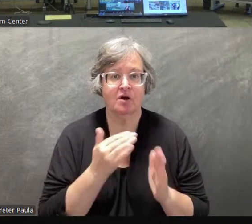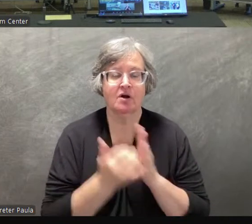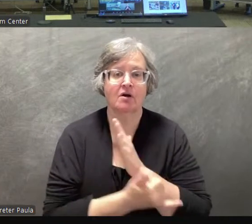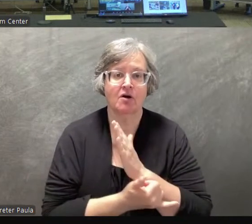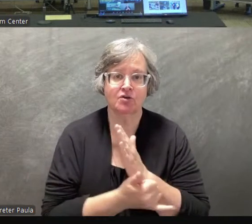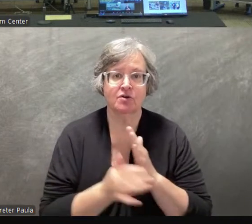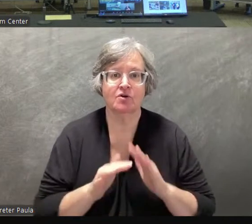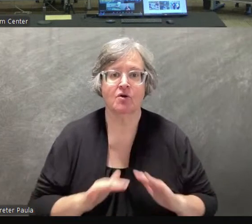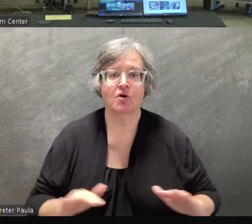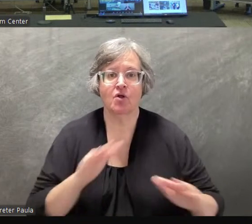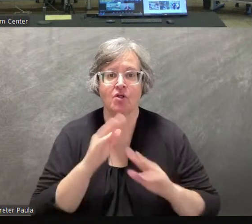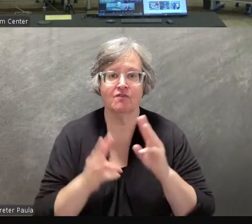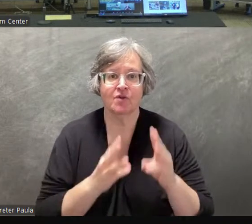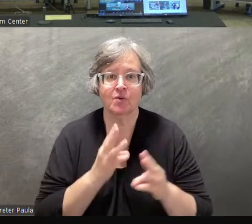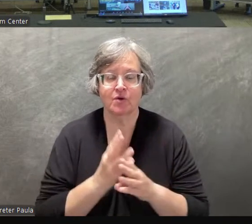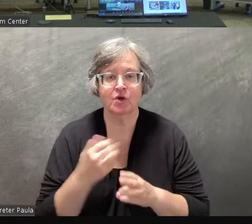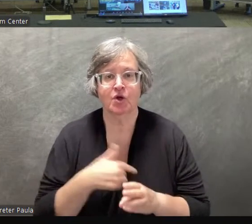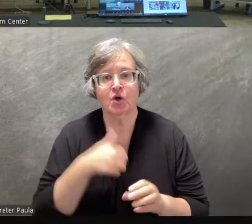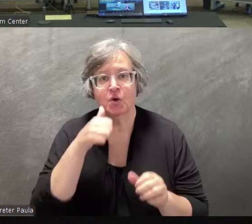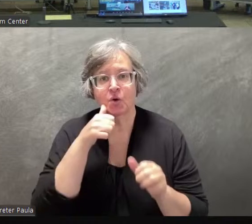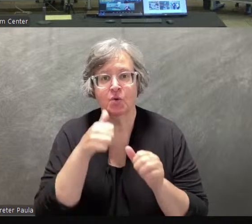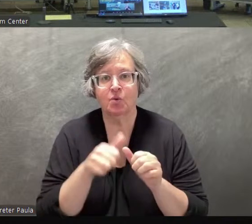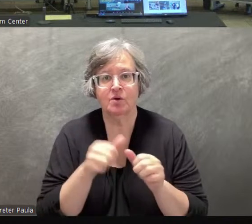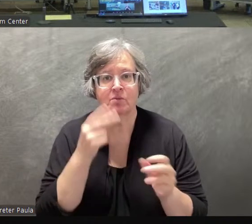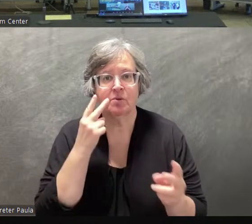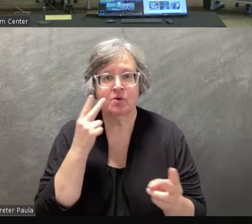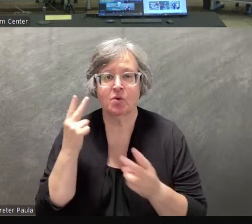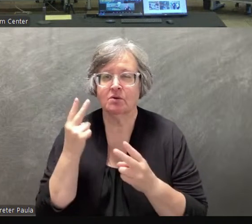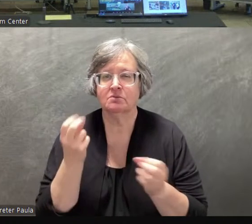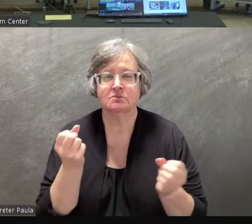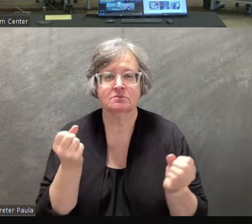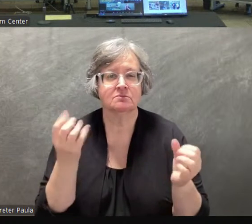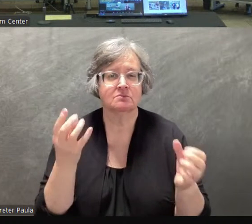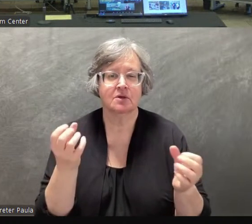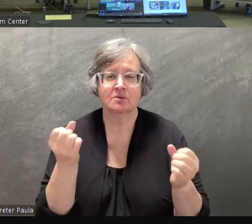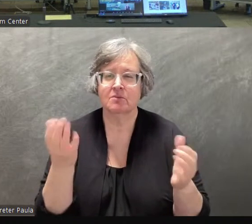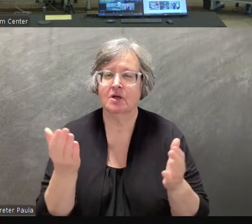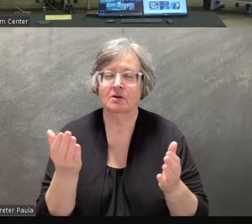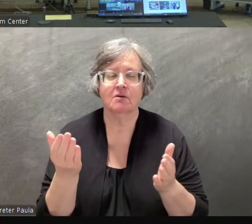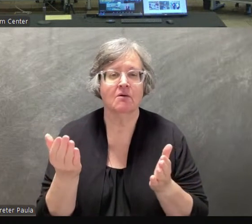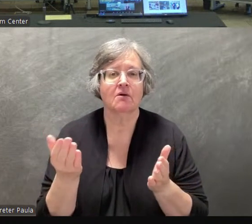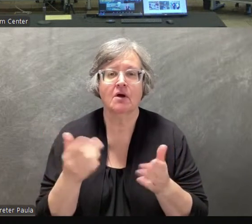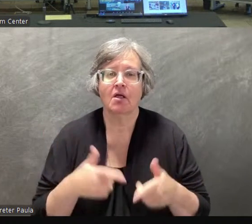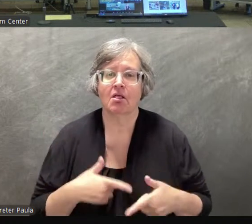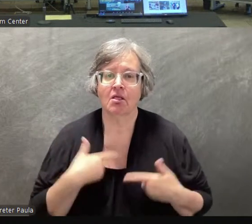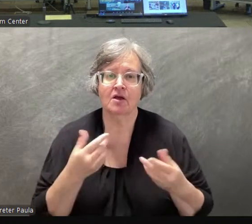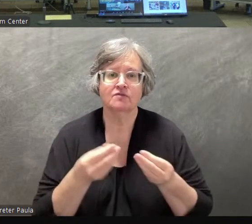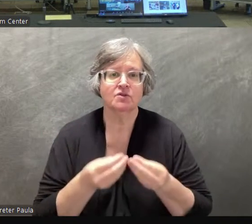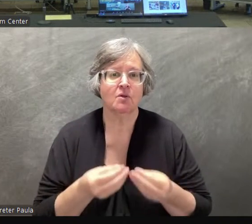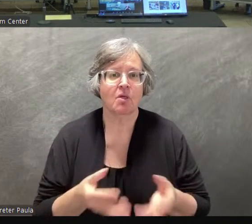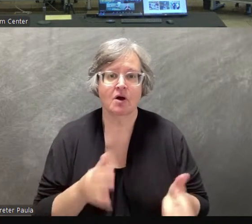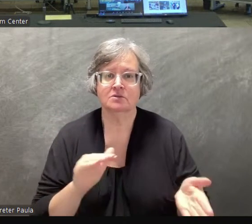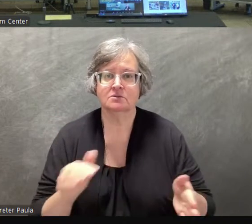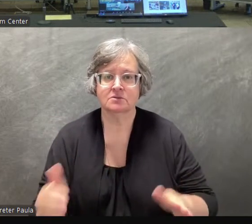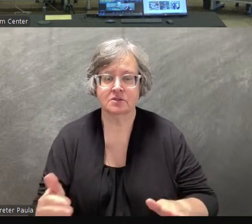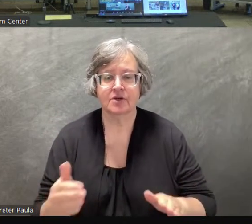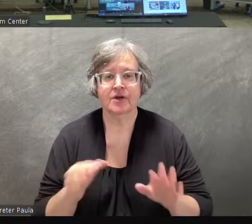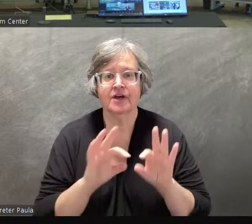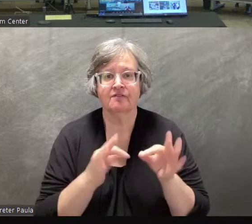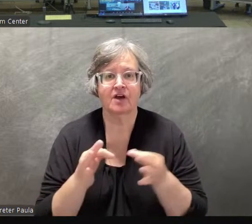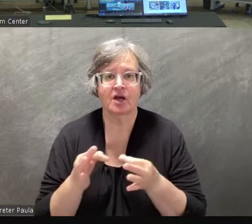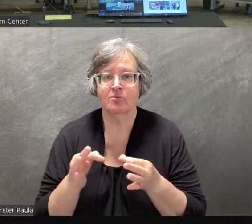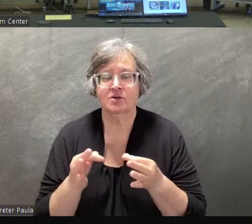world. We remember the thousands of lives lost, the families forever changed, and the courage of the